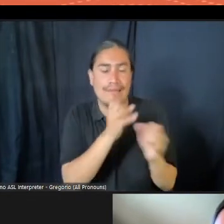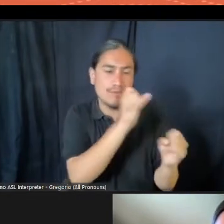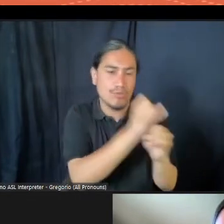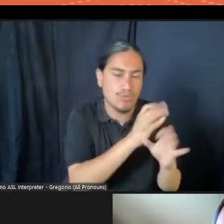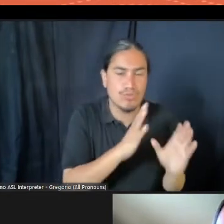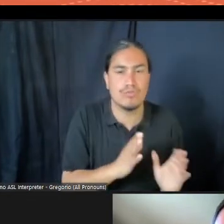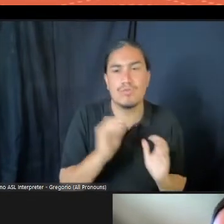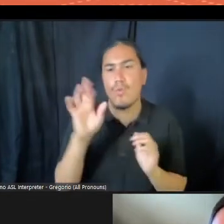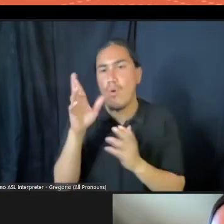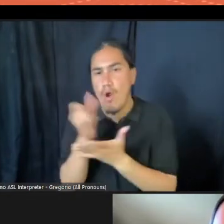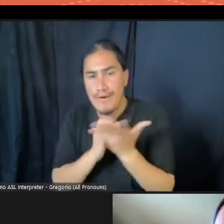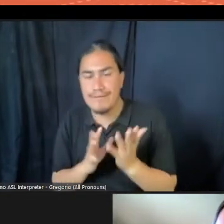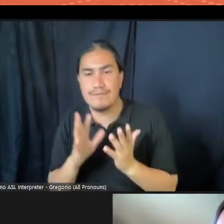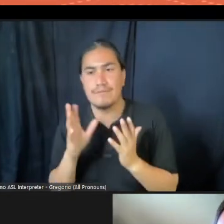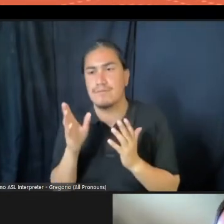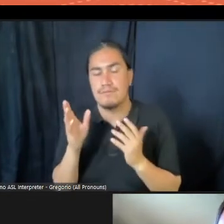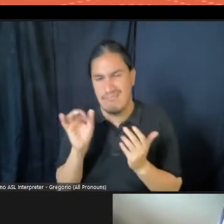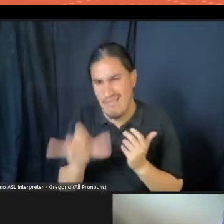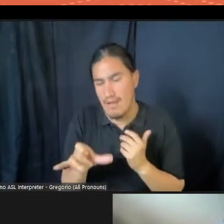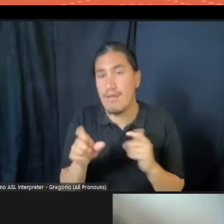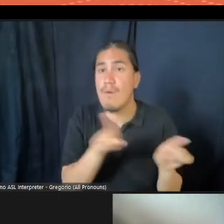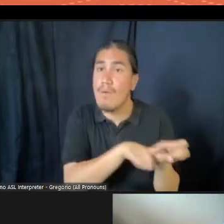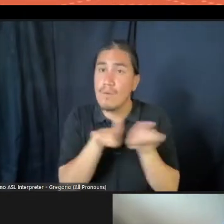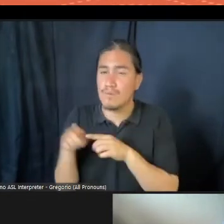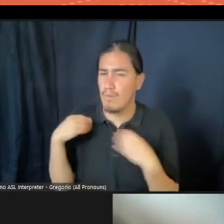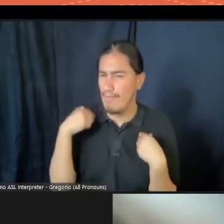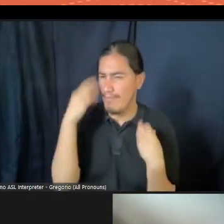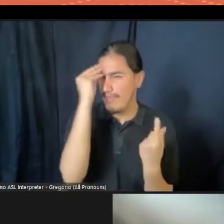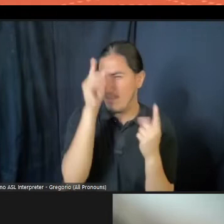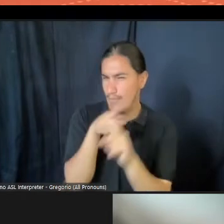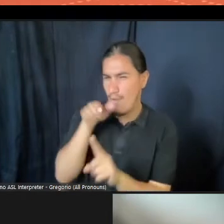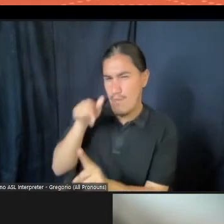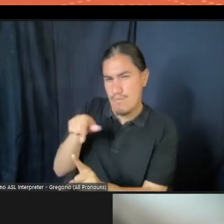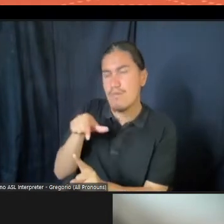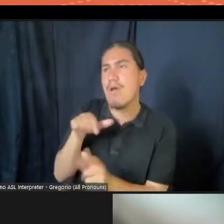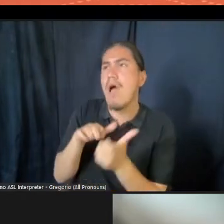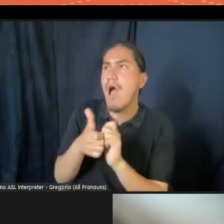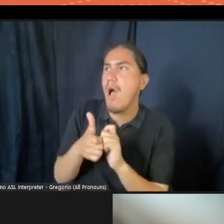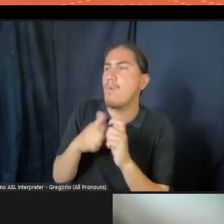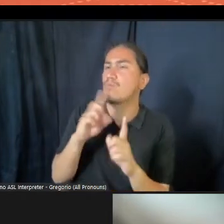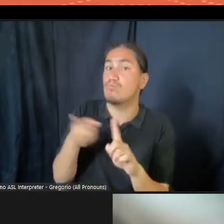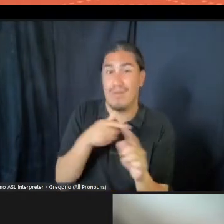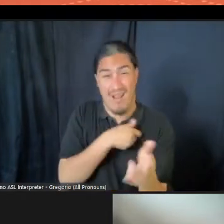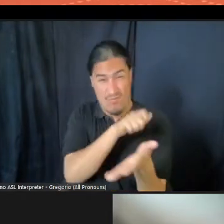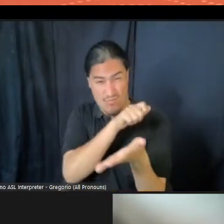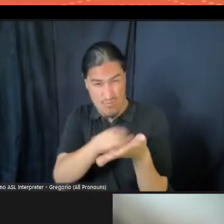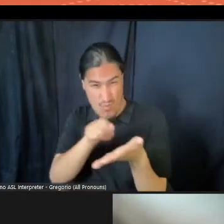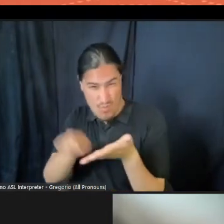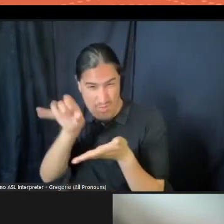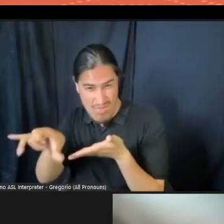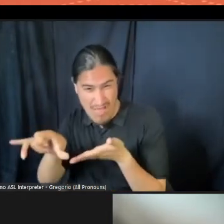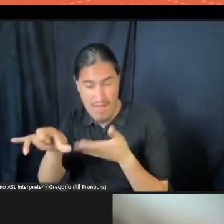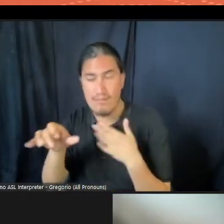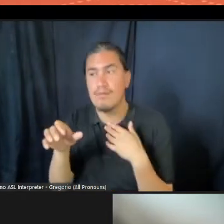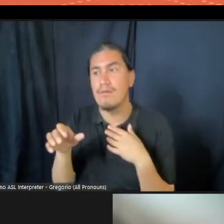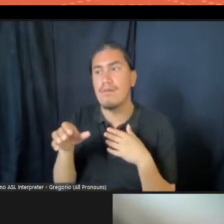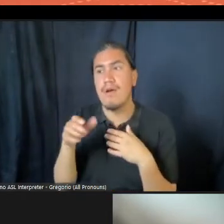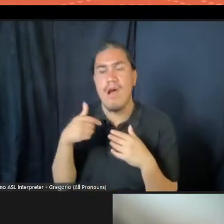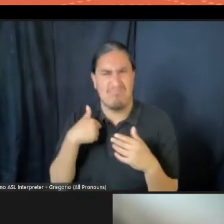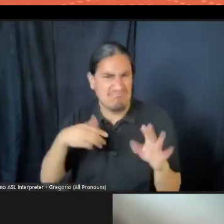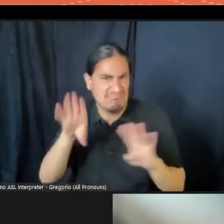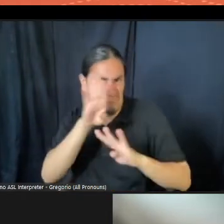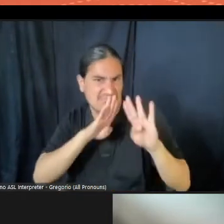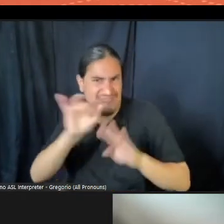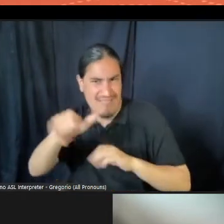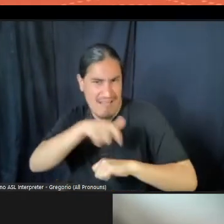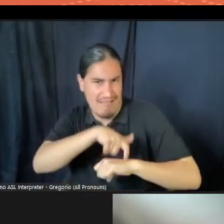arts or not. I also think about how when I wrote that, it was partly out of a frustration of